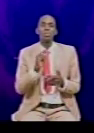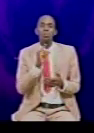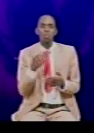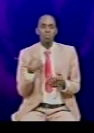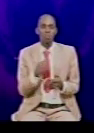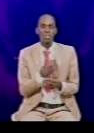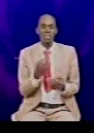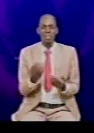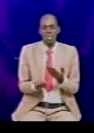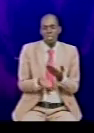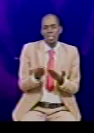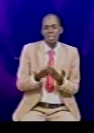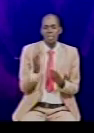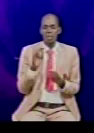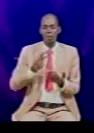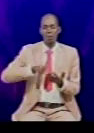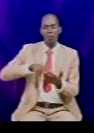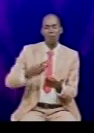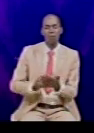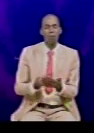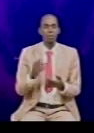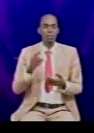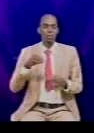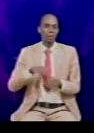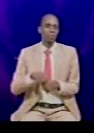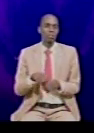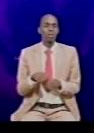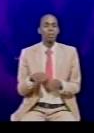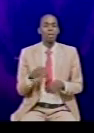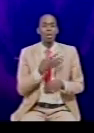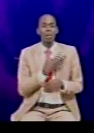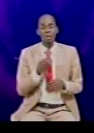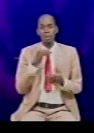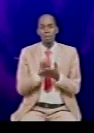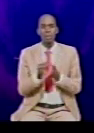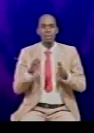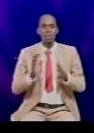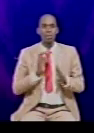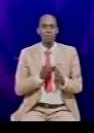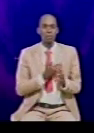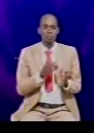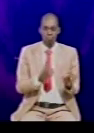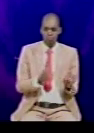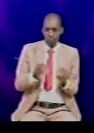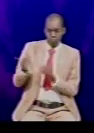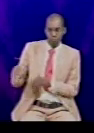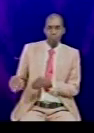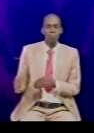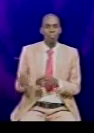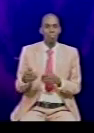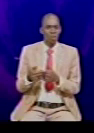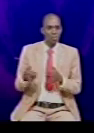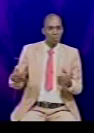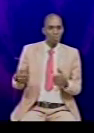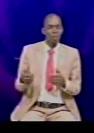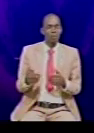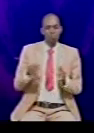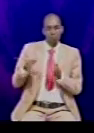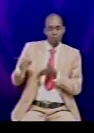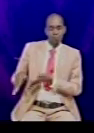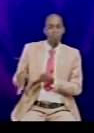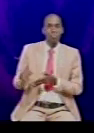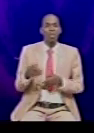we easily fall into. And it says, let us lay them aside and let us run